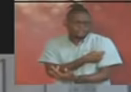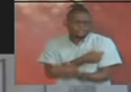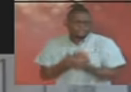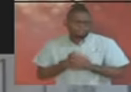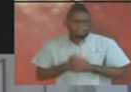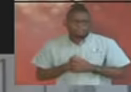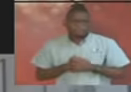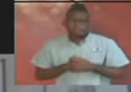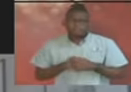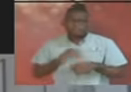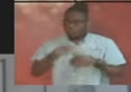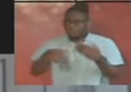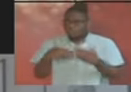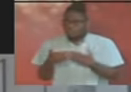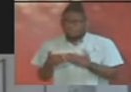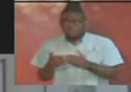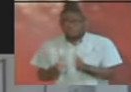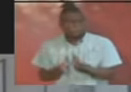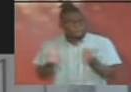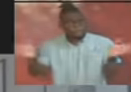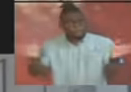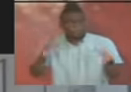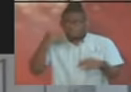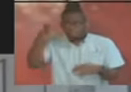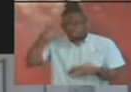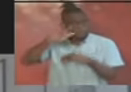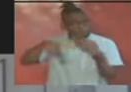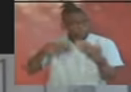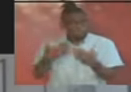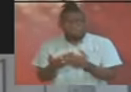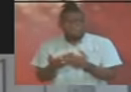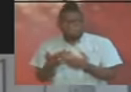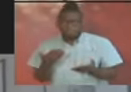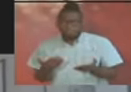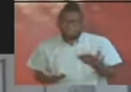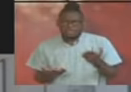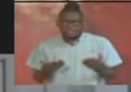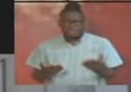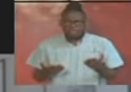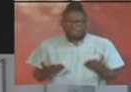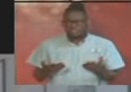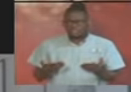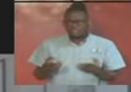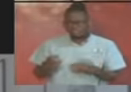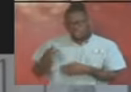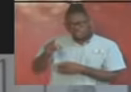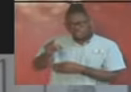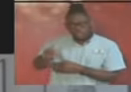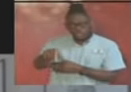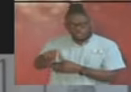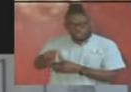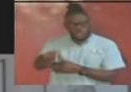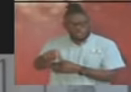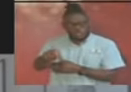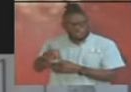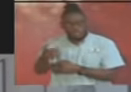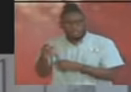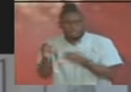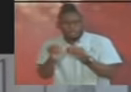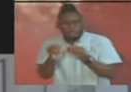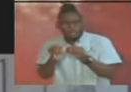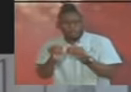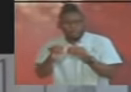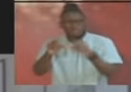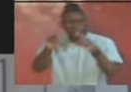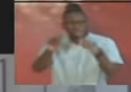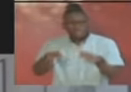population, whether or not there's going to be any move to increase testing, either by